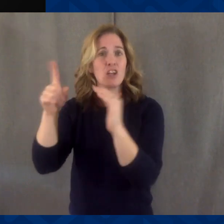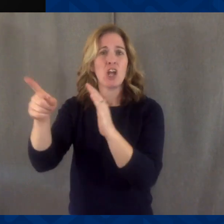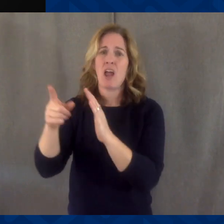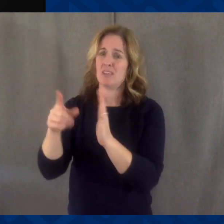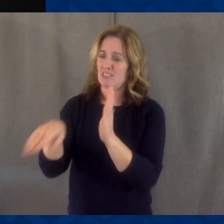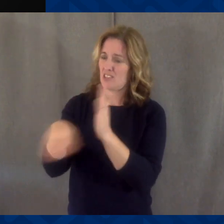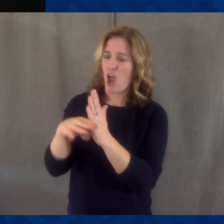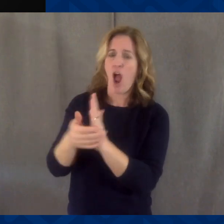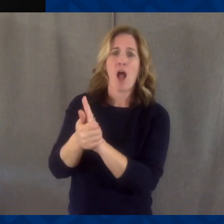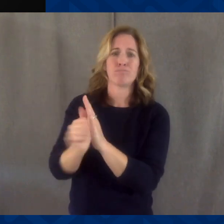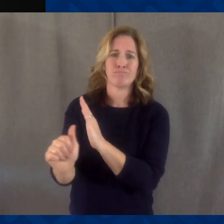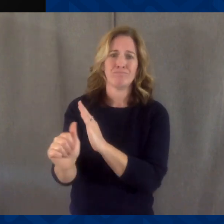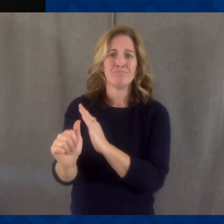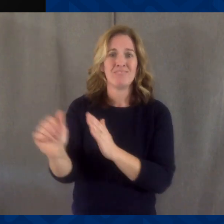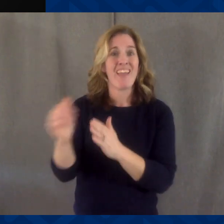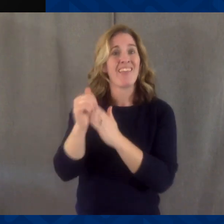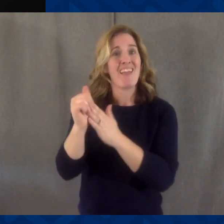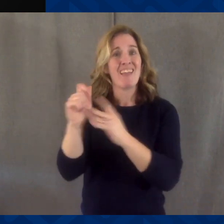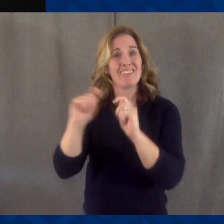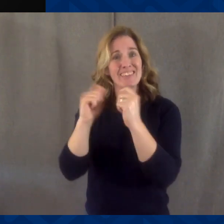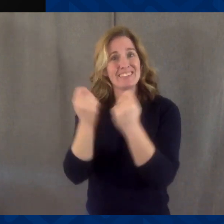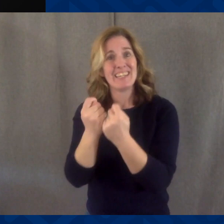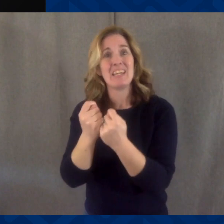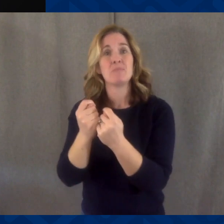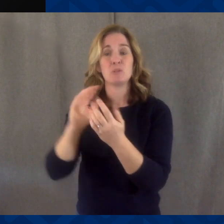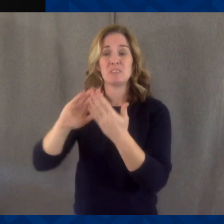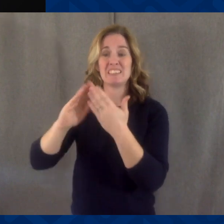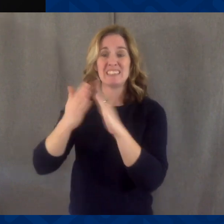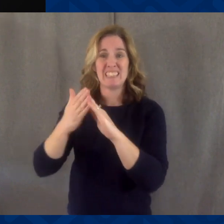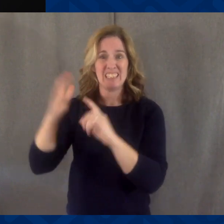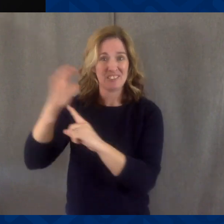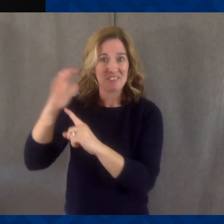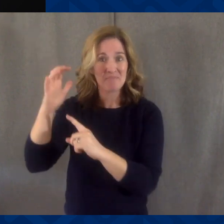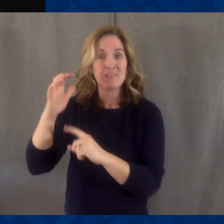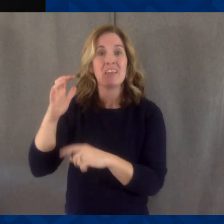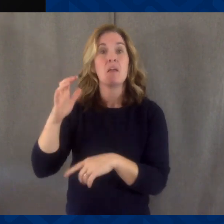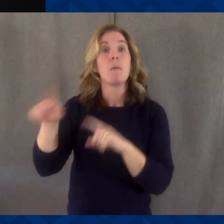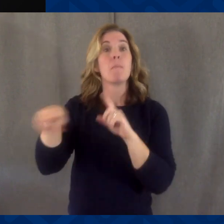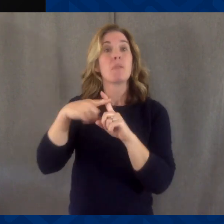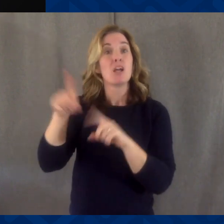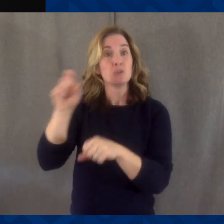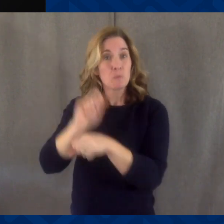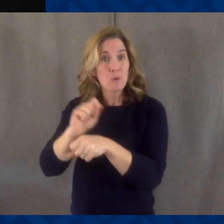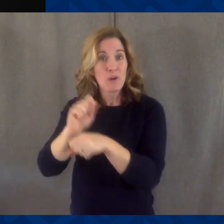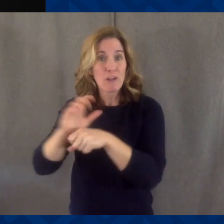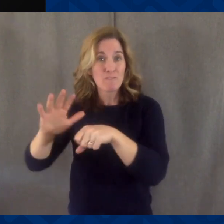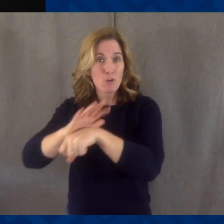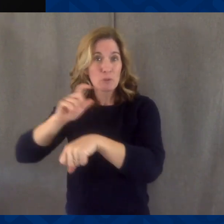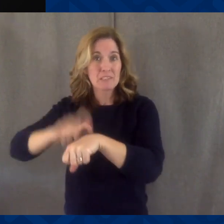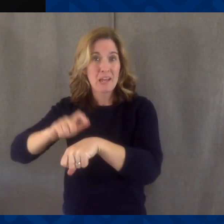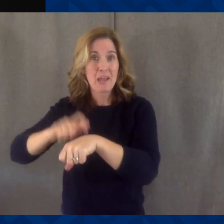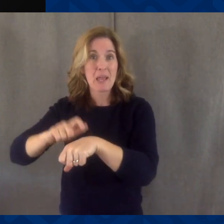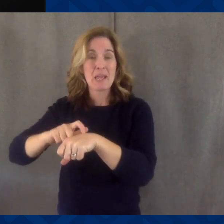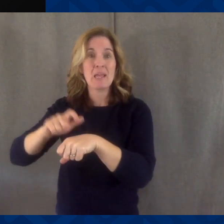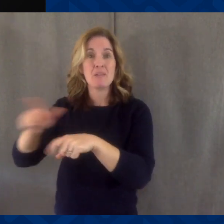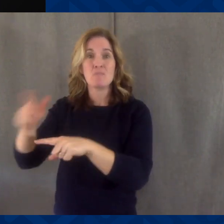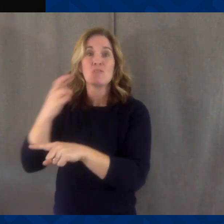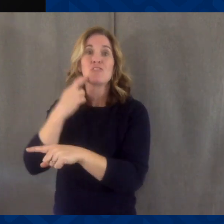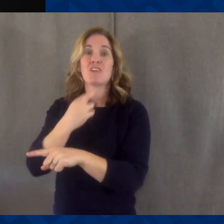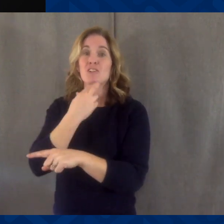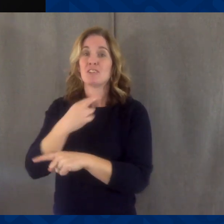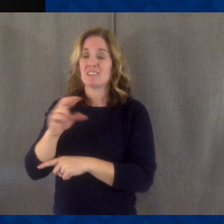that year. And on top of all that, he worked a full-time job at Dunkin' Donuts just to keep his